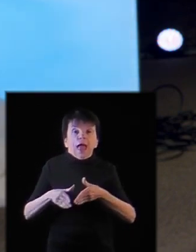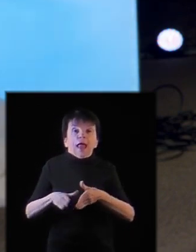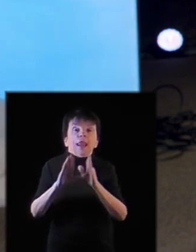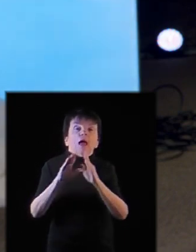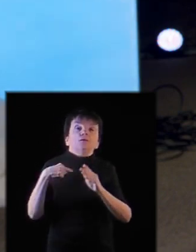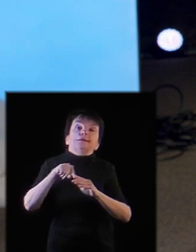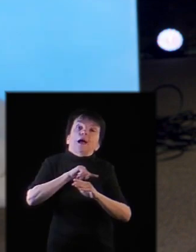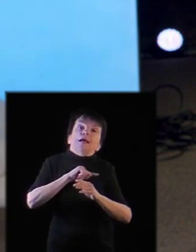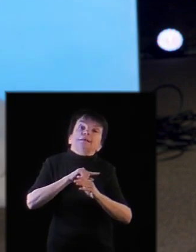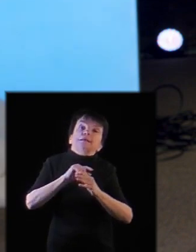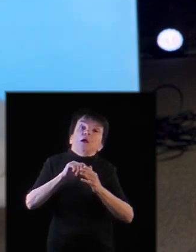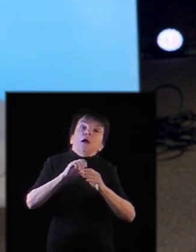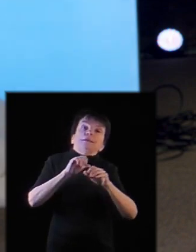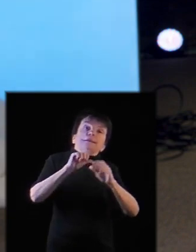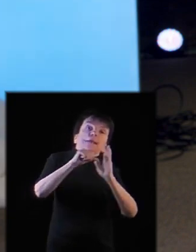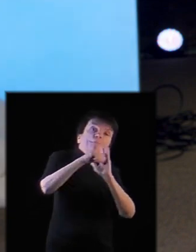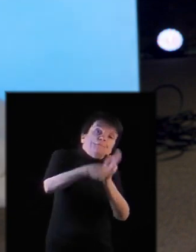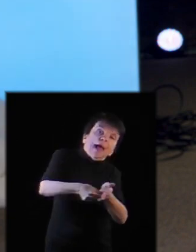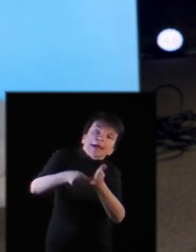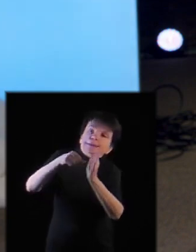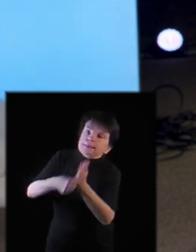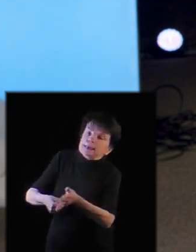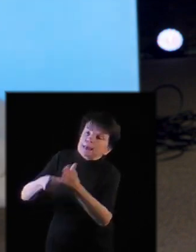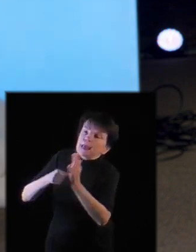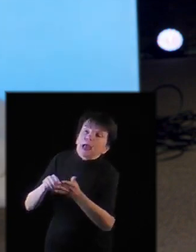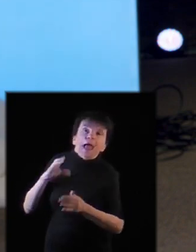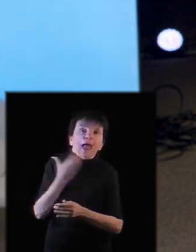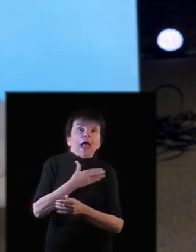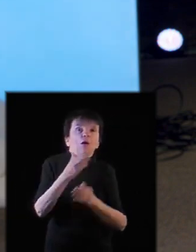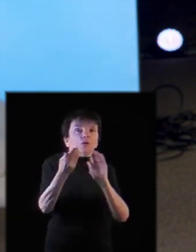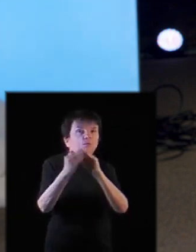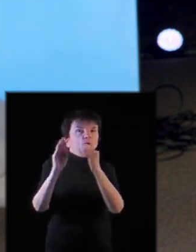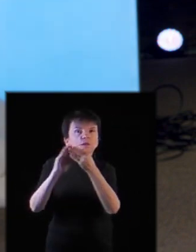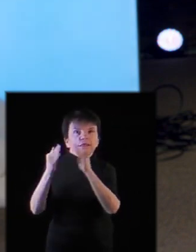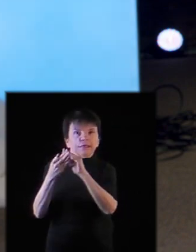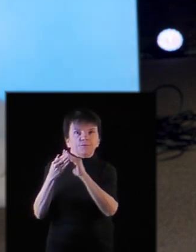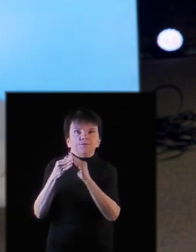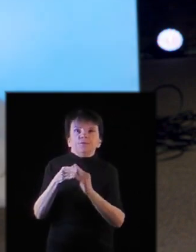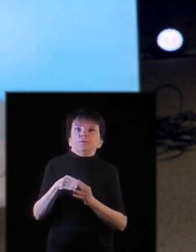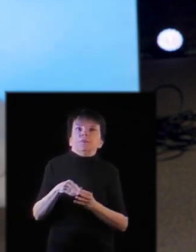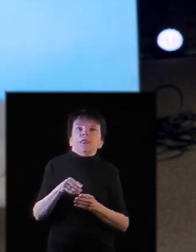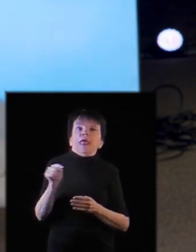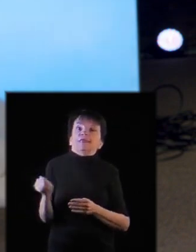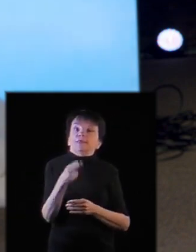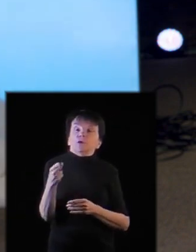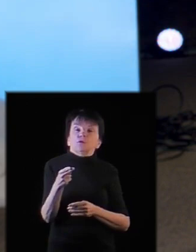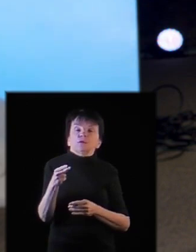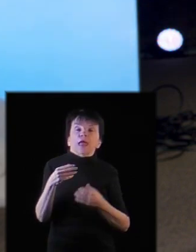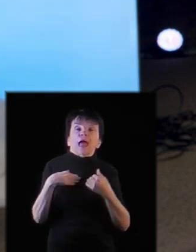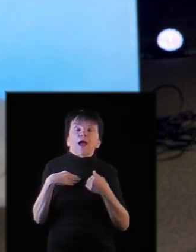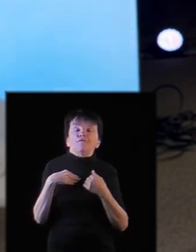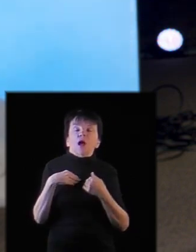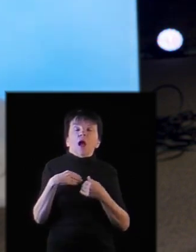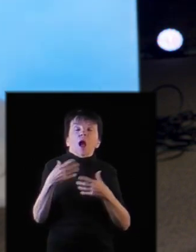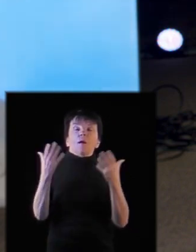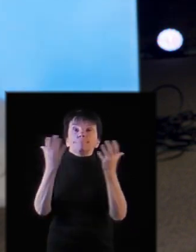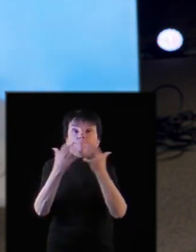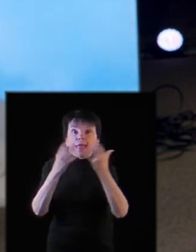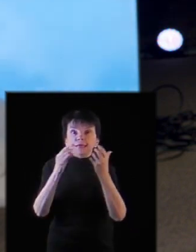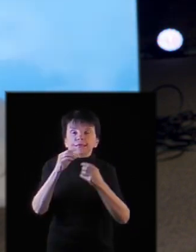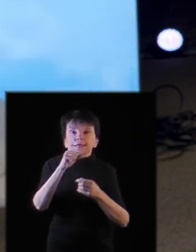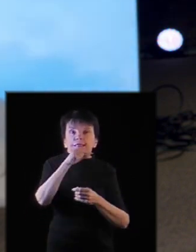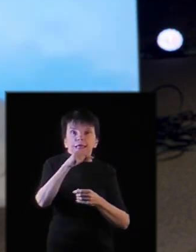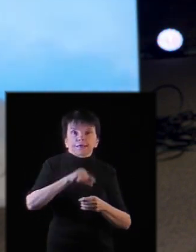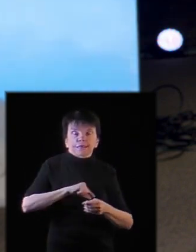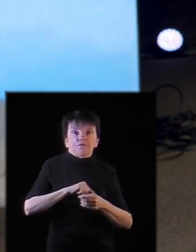of Jesus. This Thursday, in fact, on Thanksgiving Day, we have an amazing Thanksgiving outreach. And we want to thank you for your